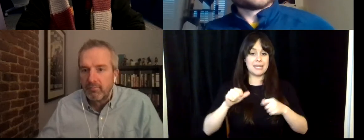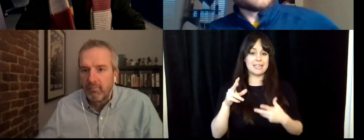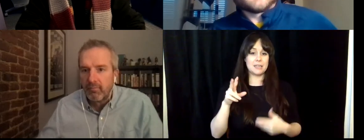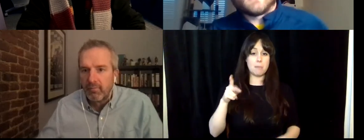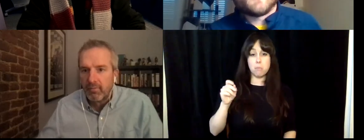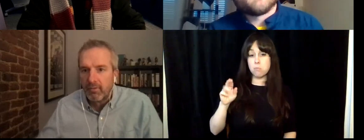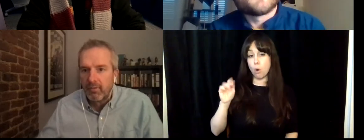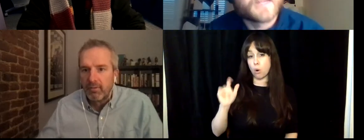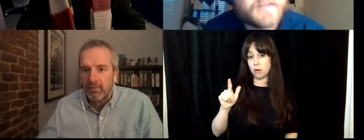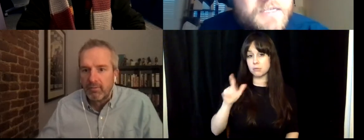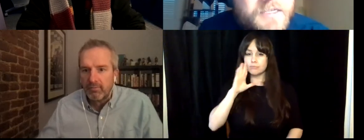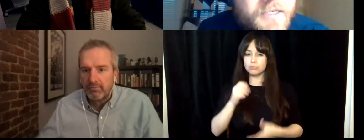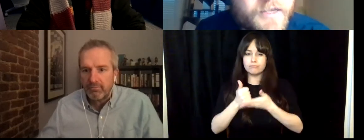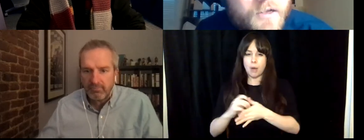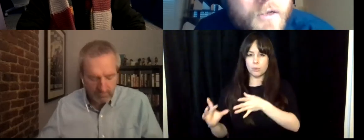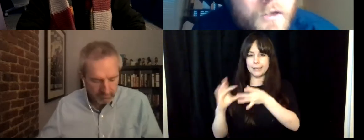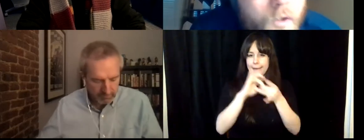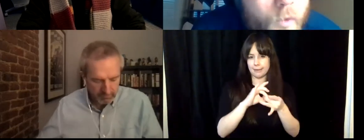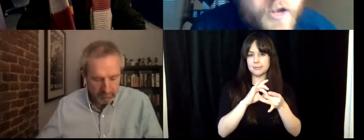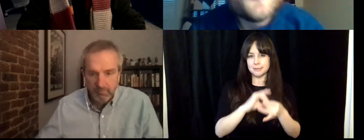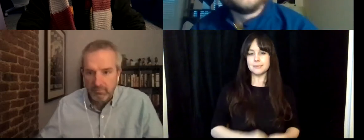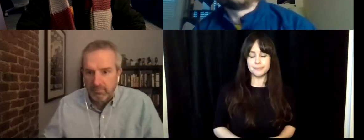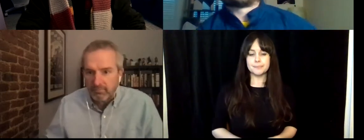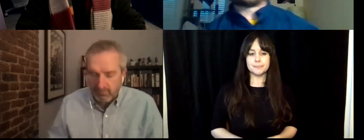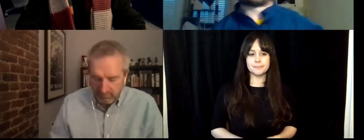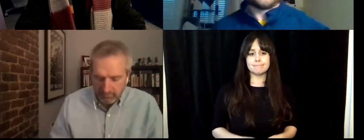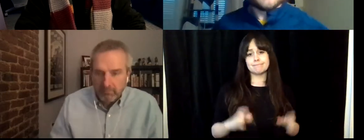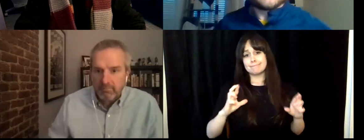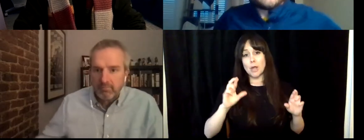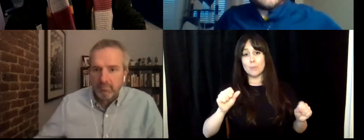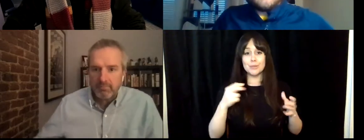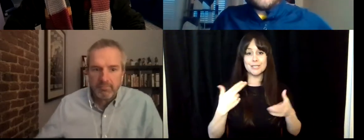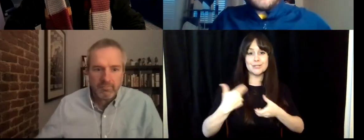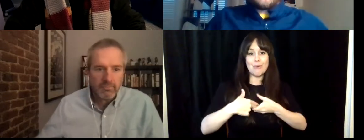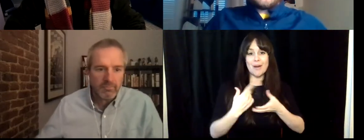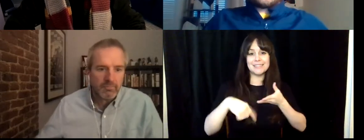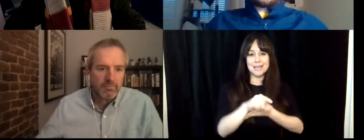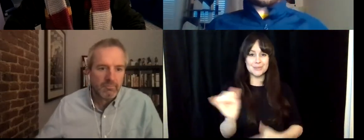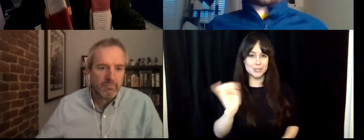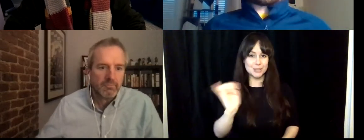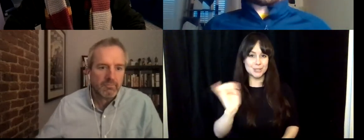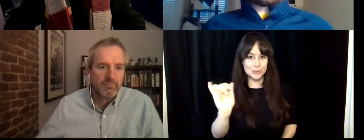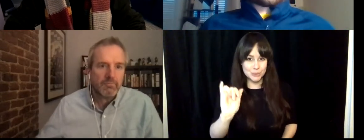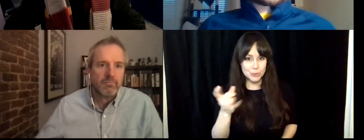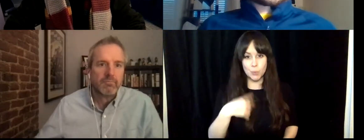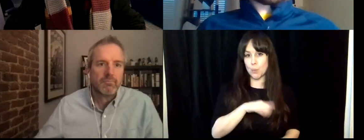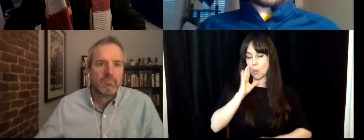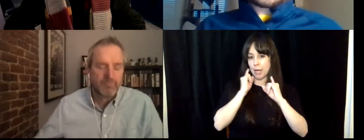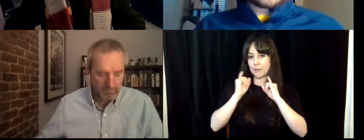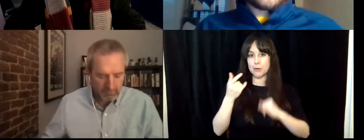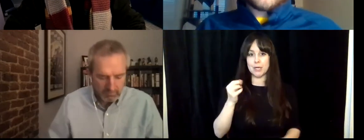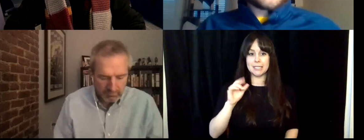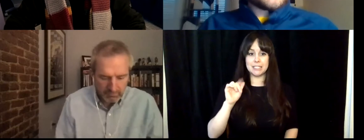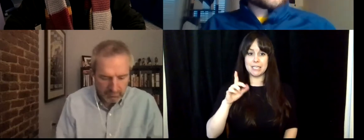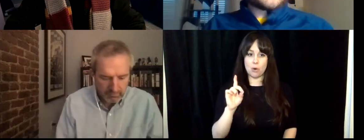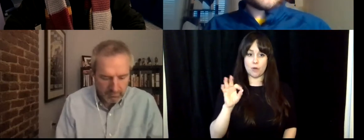jobs. Let's see. We hope you can join us next week. I will be interviewing Gerald Ford. Yes,